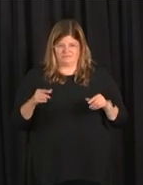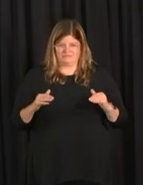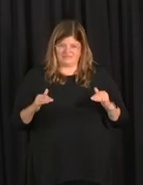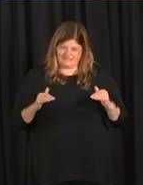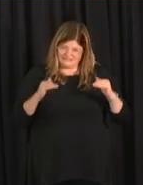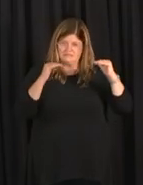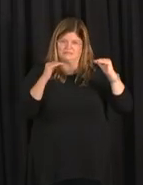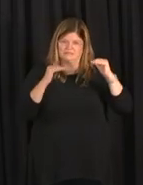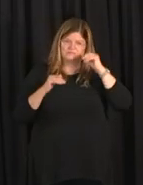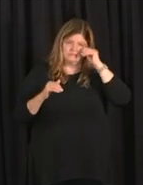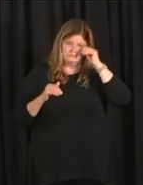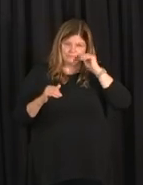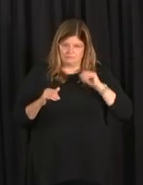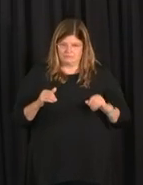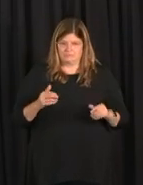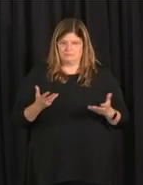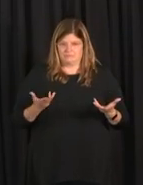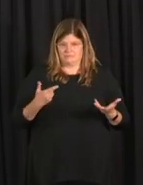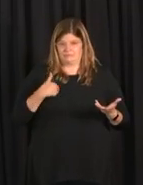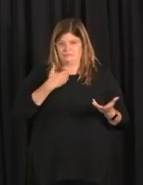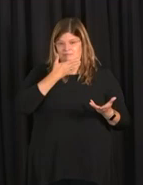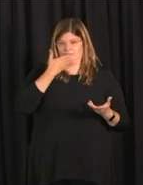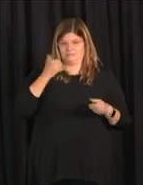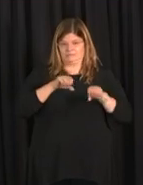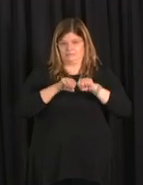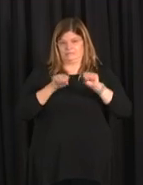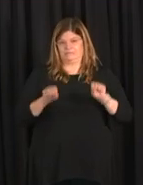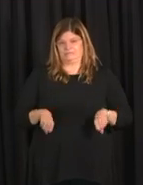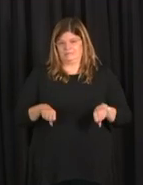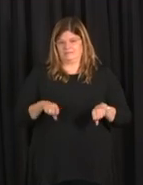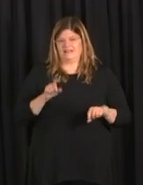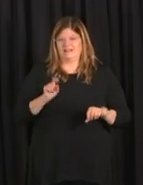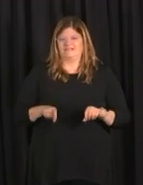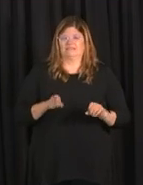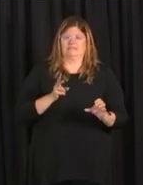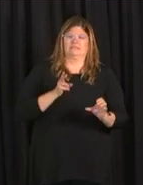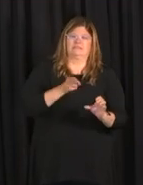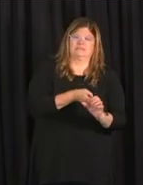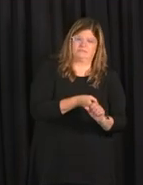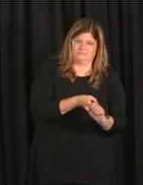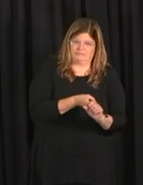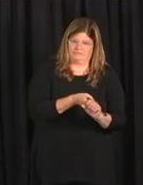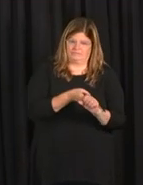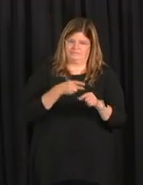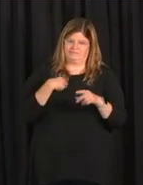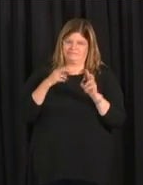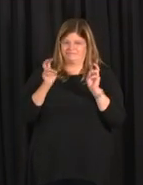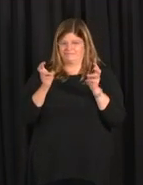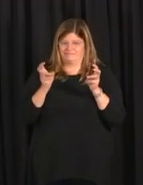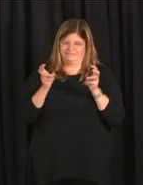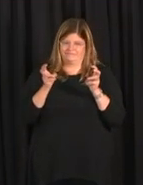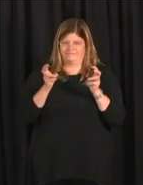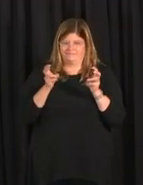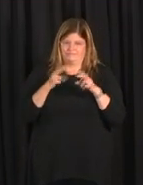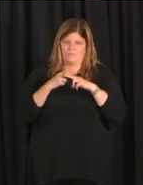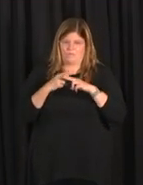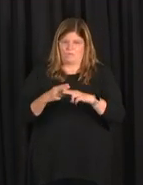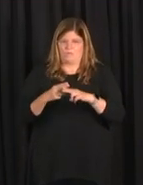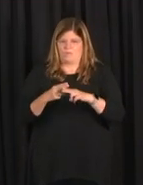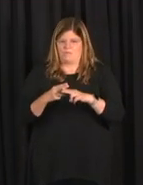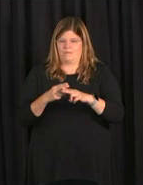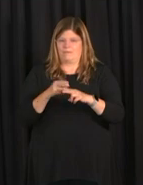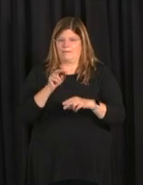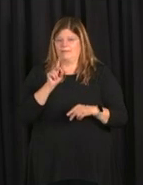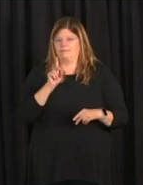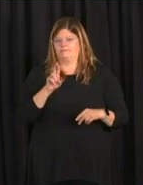rightly, that we can have the best system, but we need participation. We need, I call it compliance. Dr. Nesbitt calls